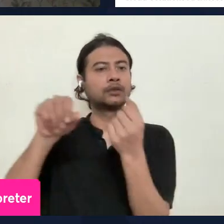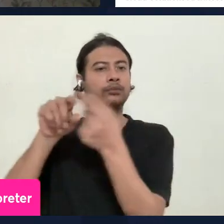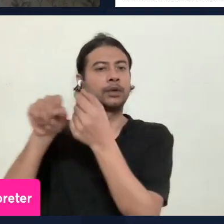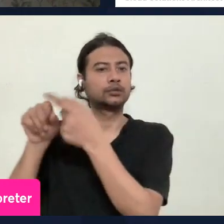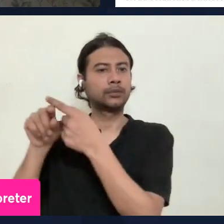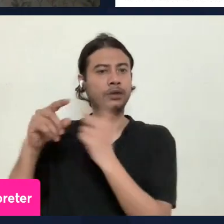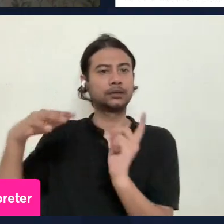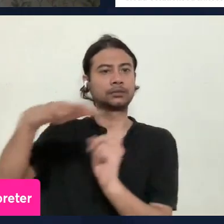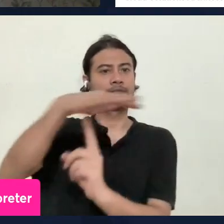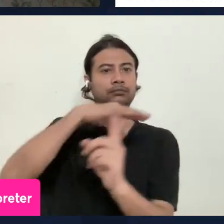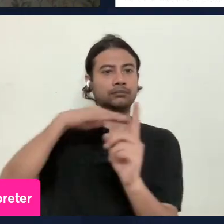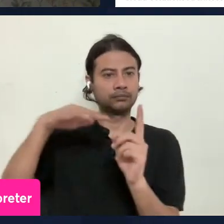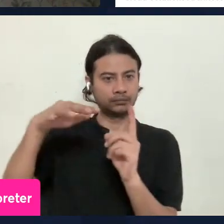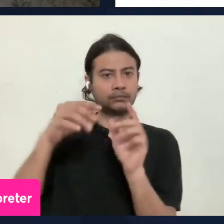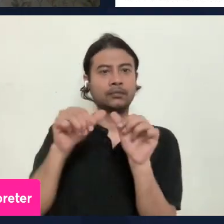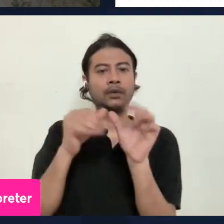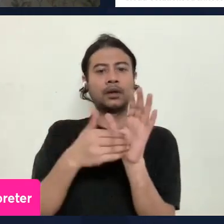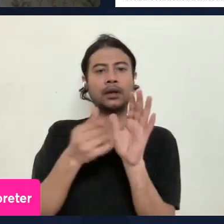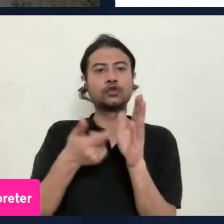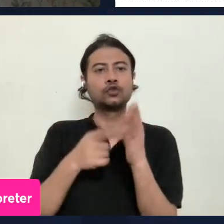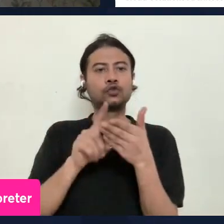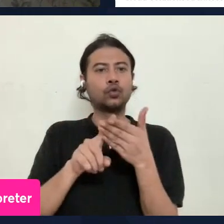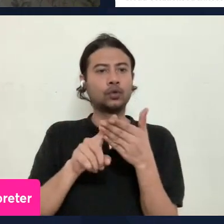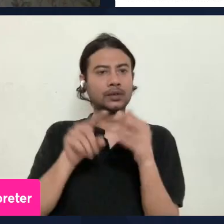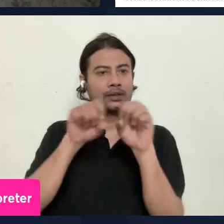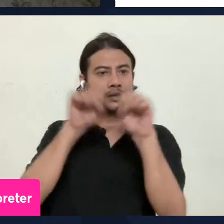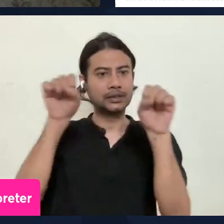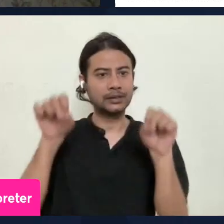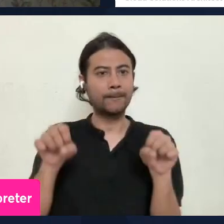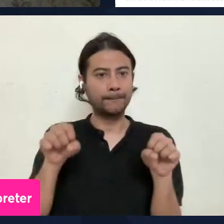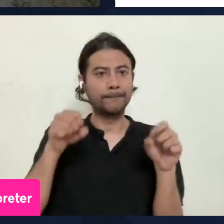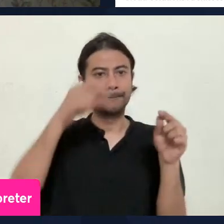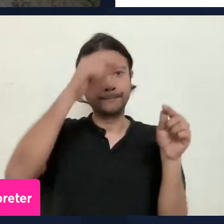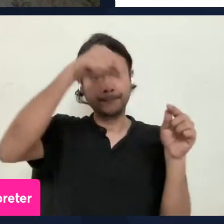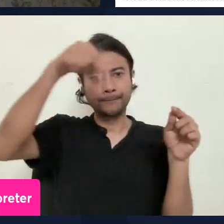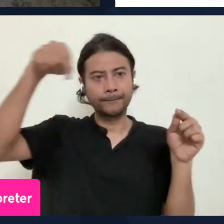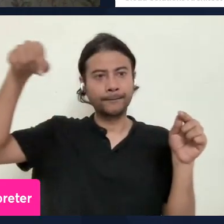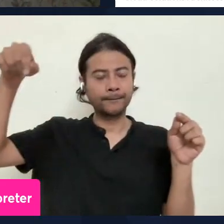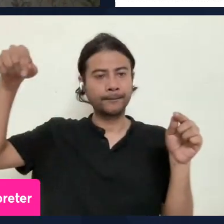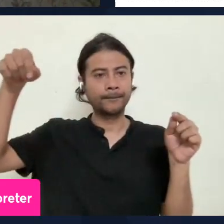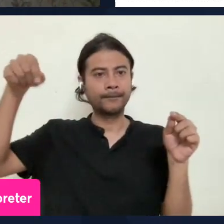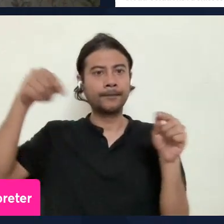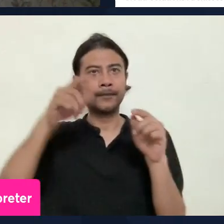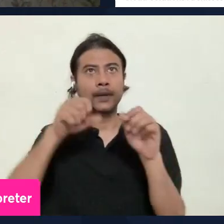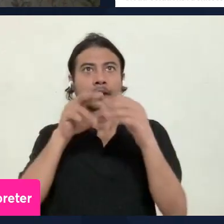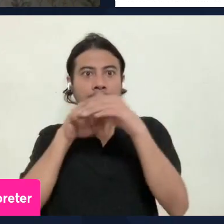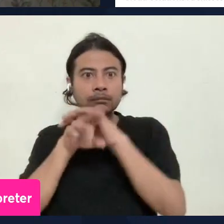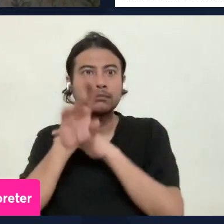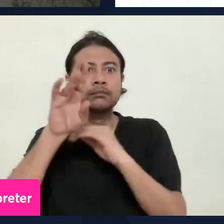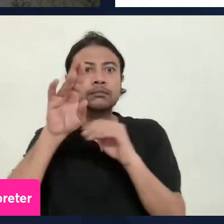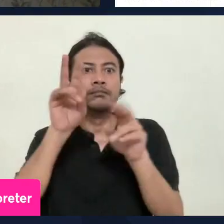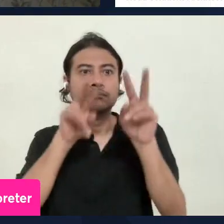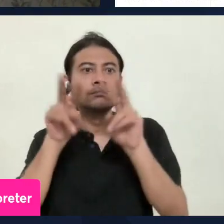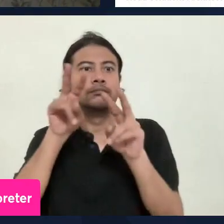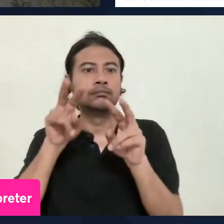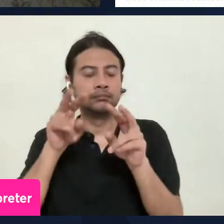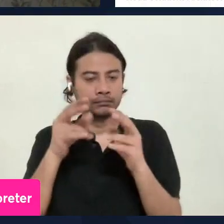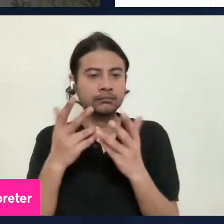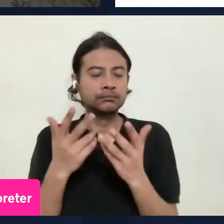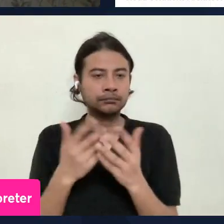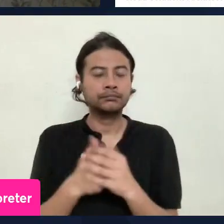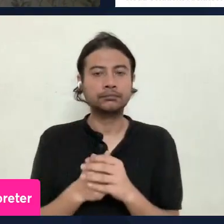develops over time. And if you think about the personas in the AI world of a buyer or a builder, where